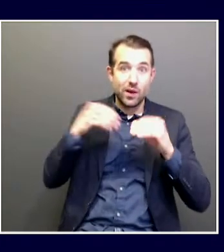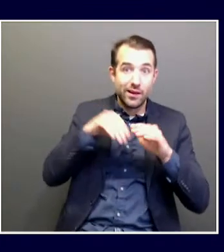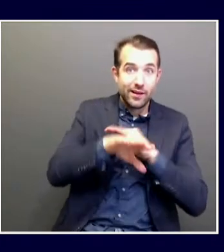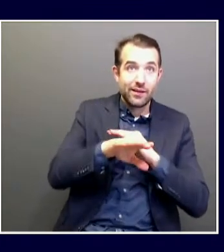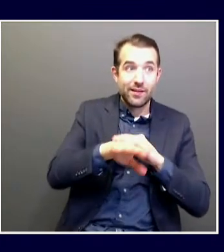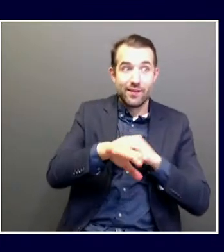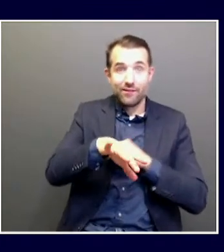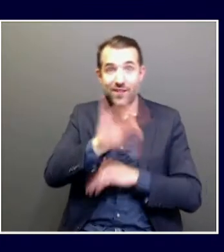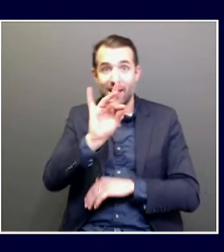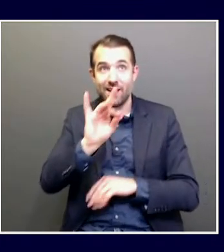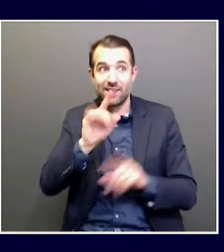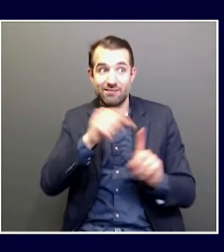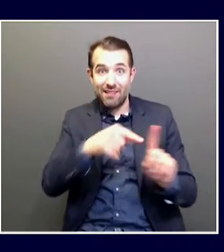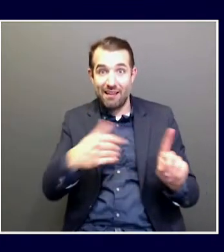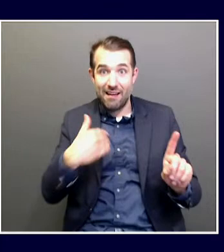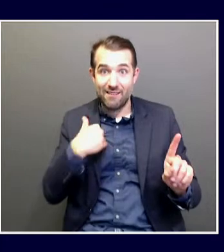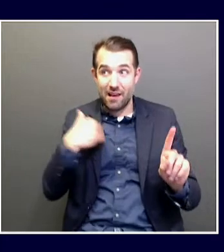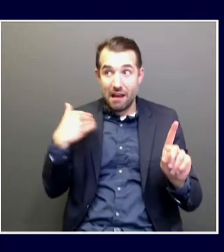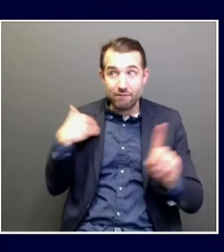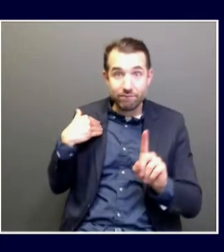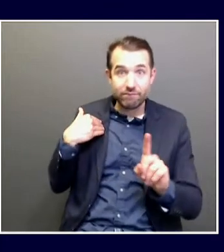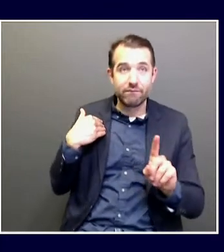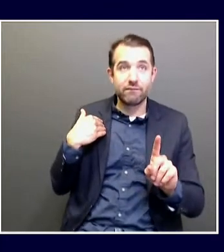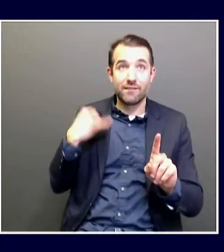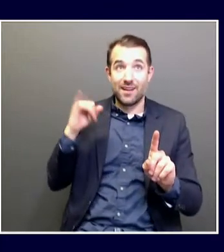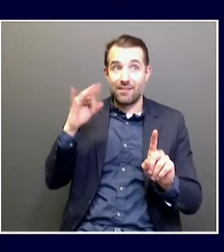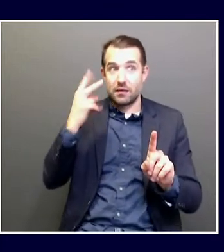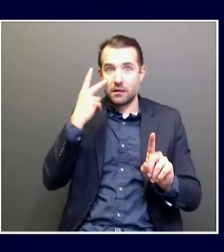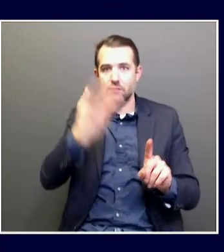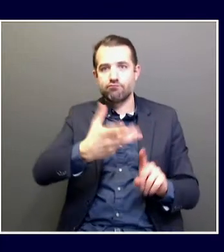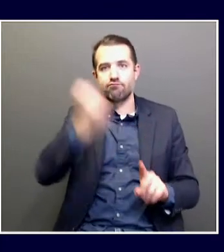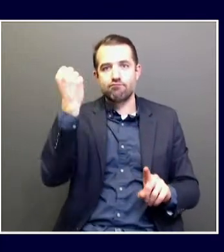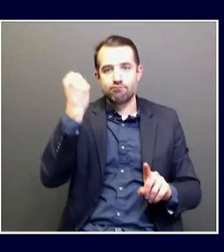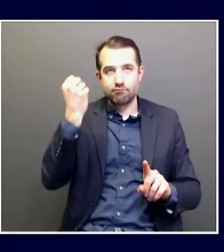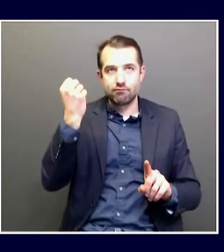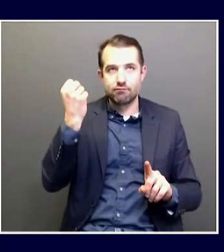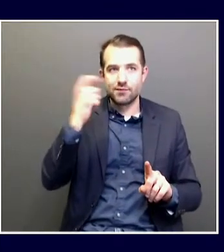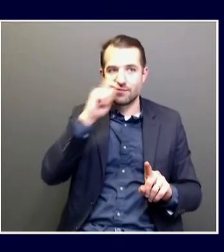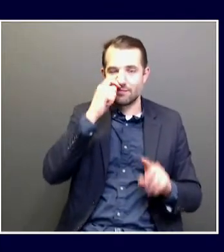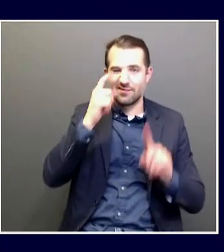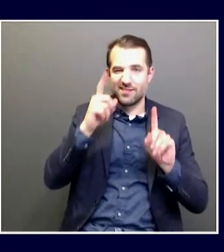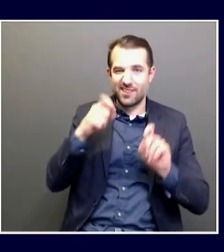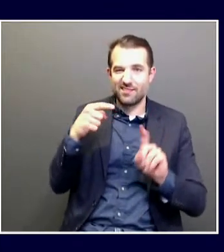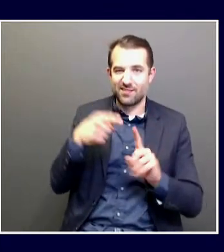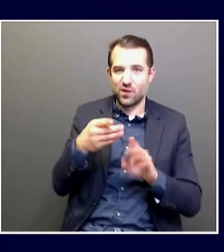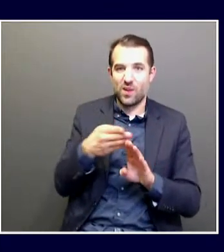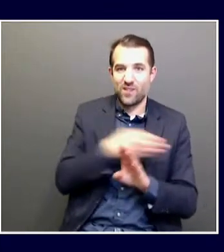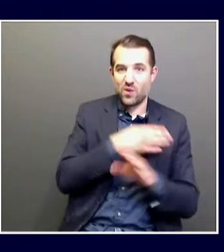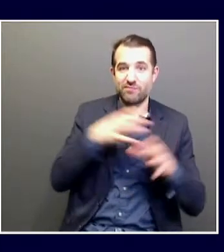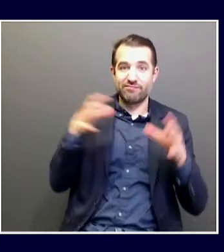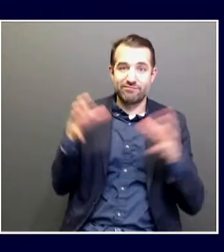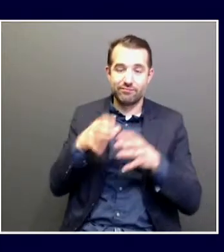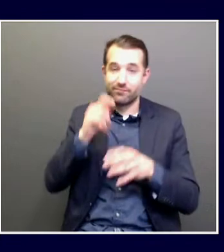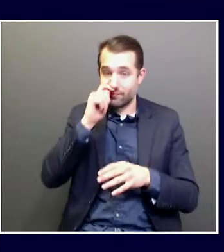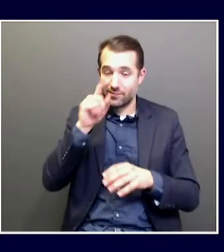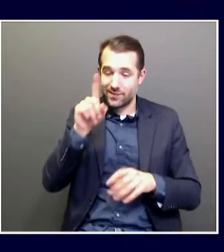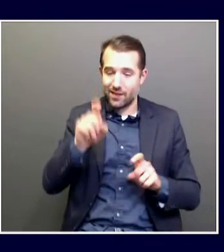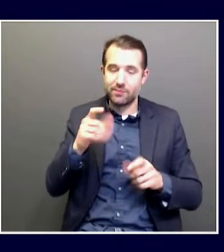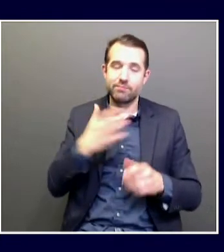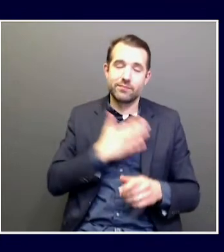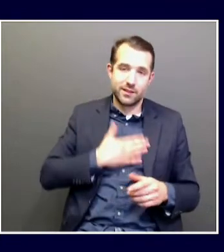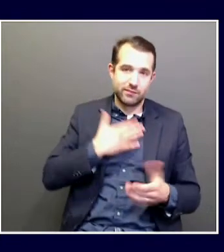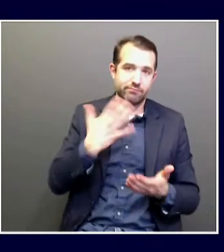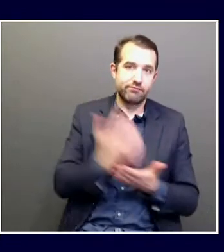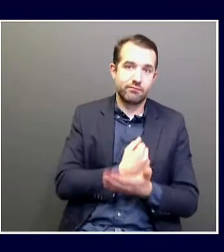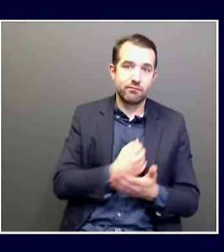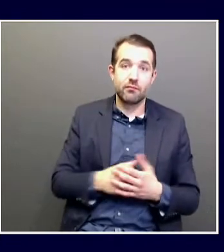shelves. Maybe short-lived, but if you see them, grab them, because testing before you head out the door, before you hop in the car to go to that